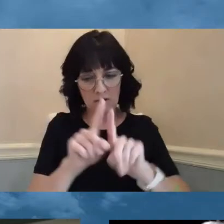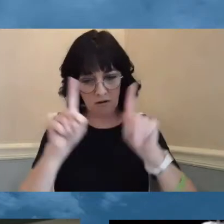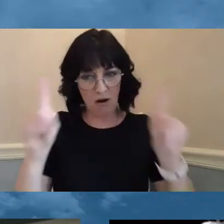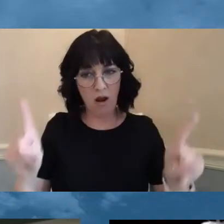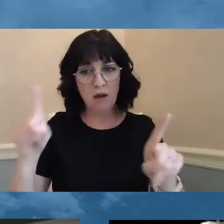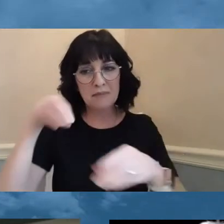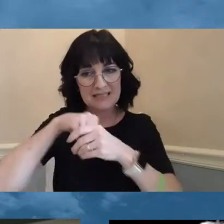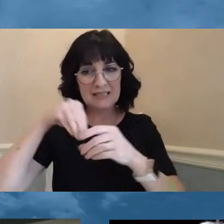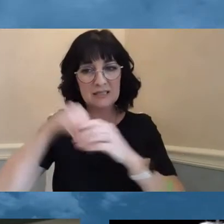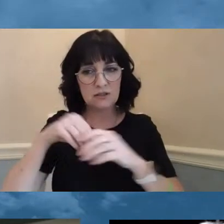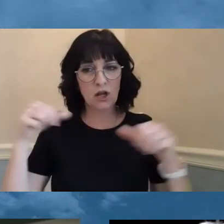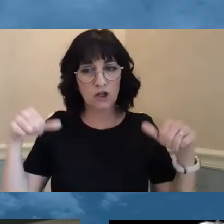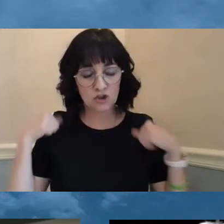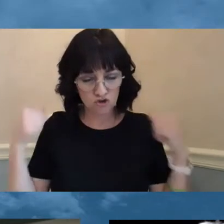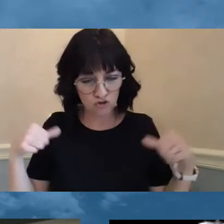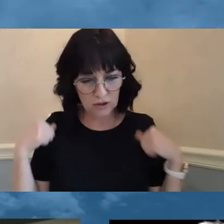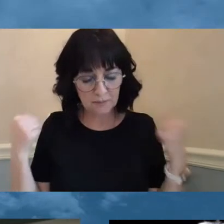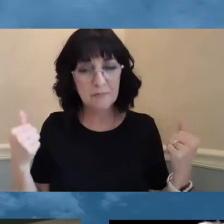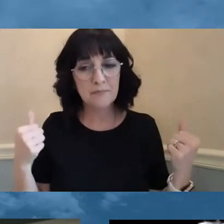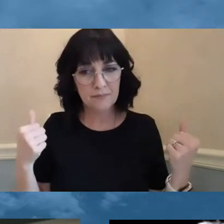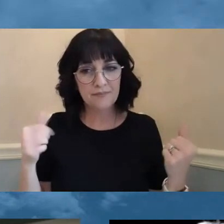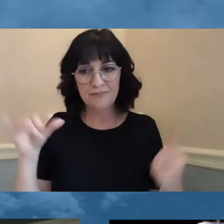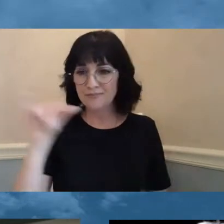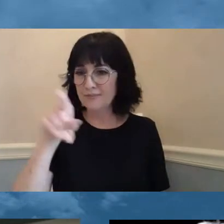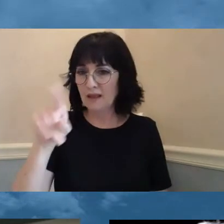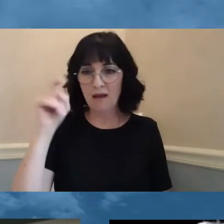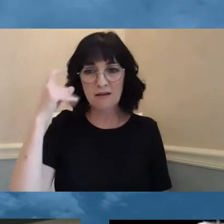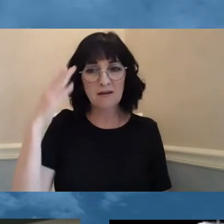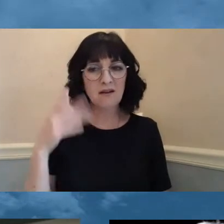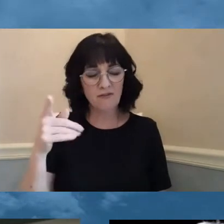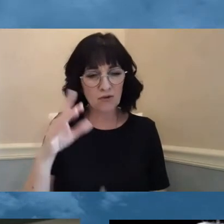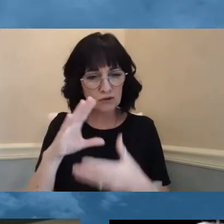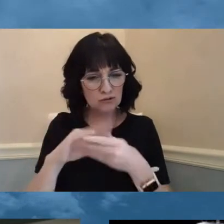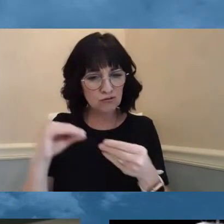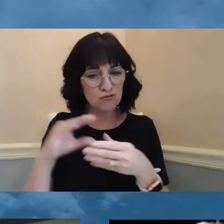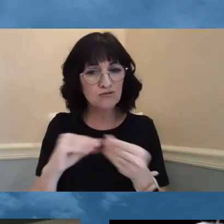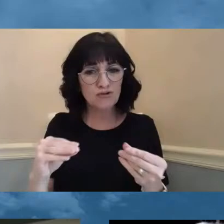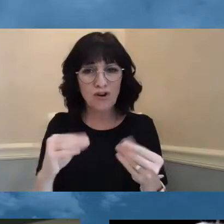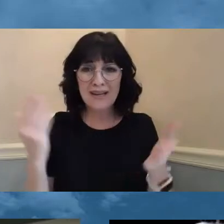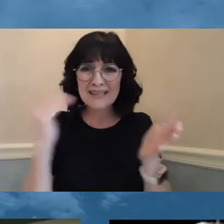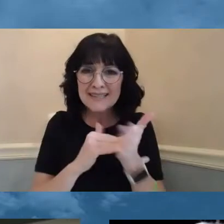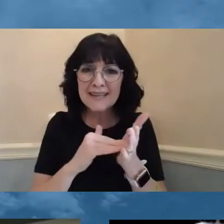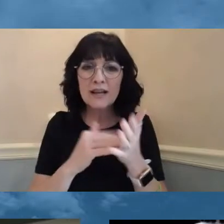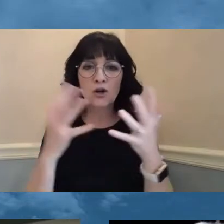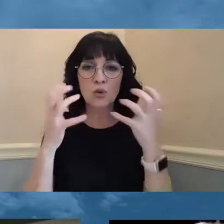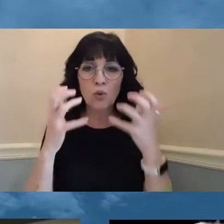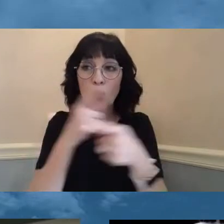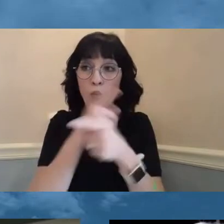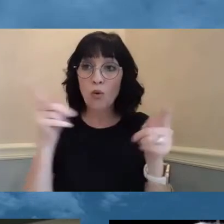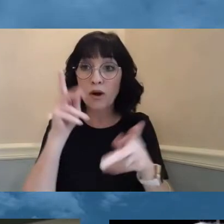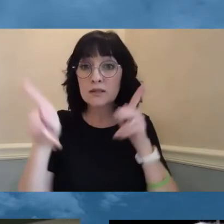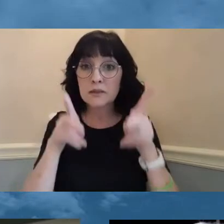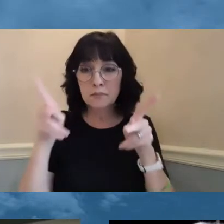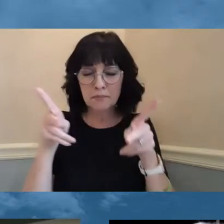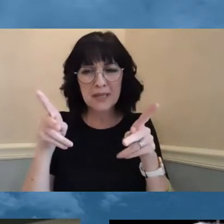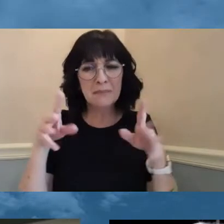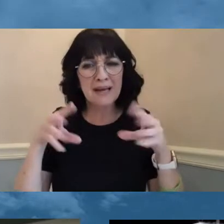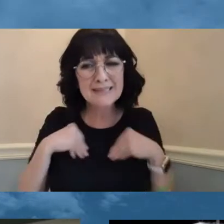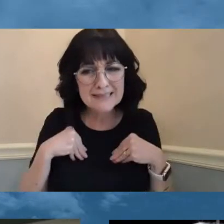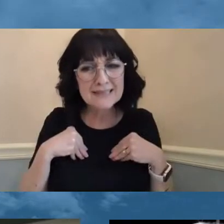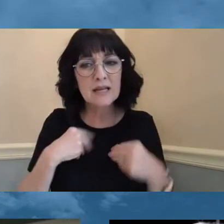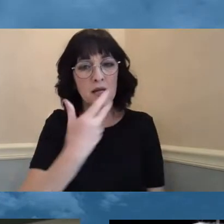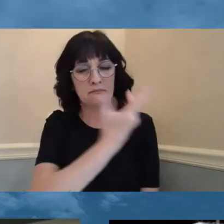we lean into vaccine. The more and more we lean into vaccine, the more and more we're going to be able to make these changes.